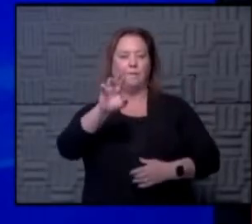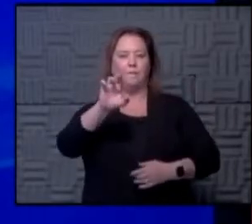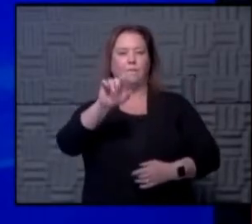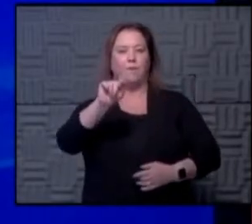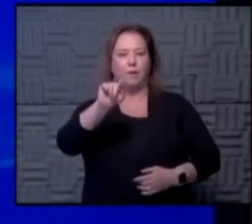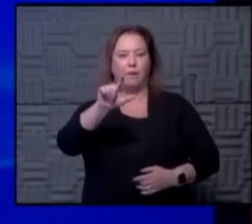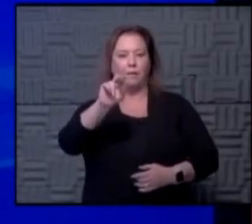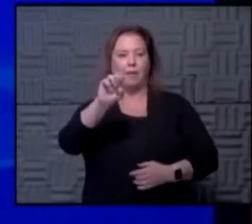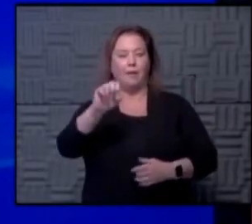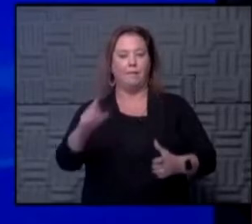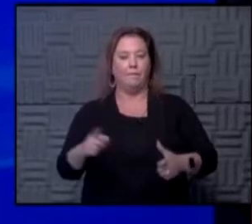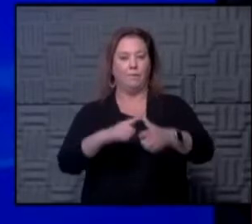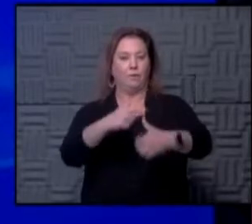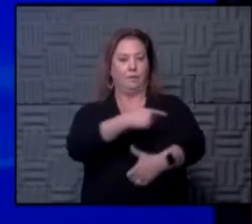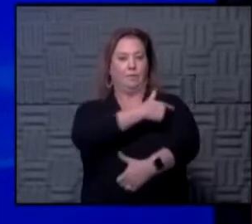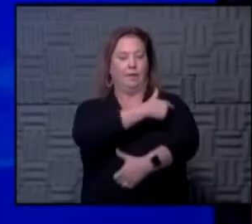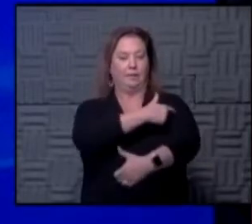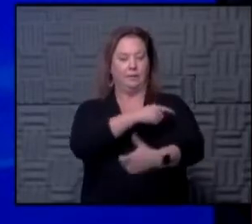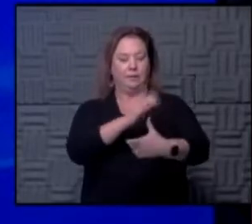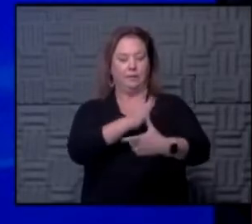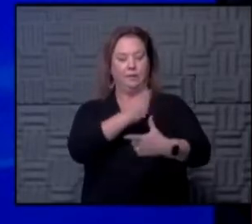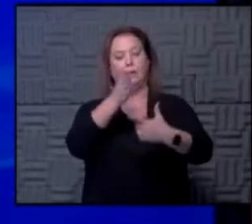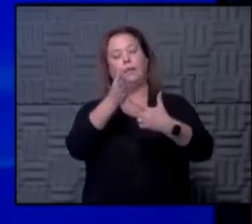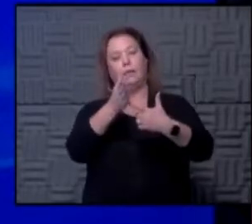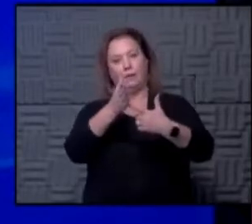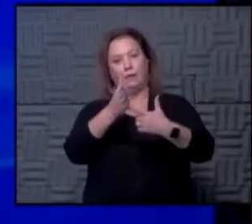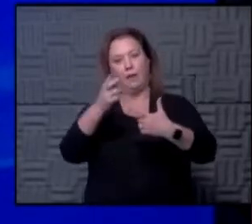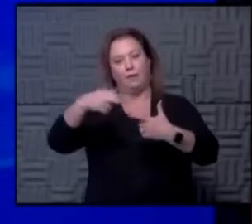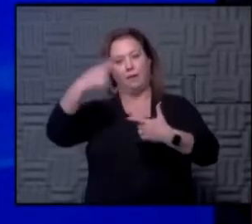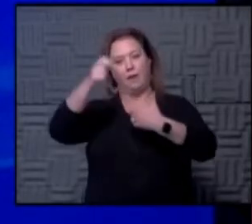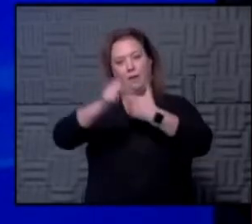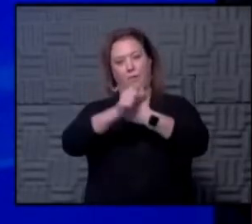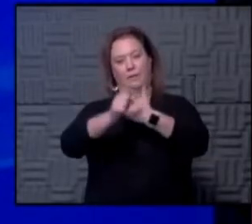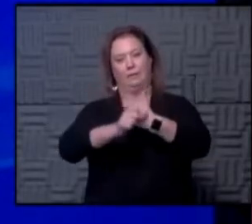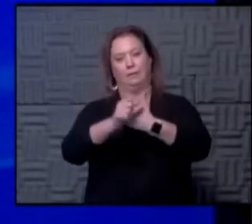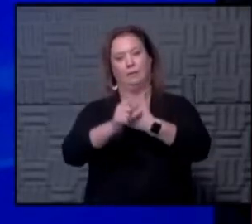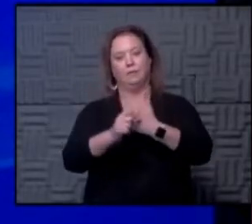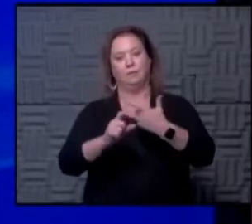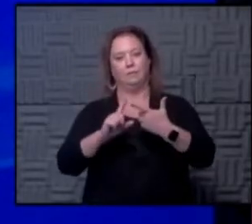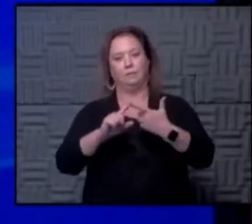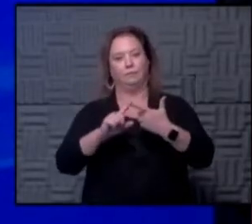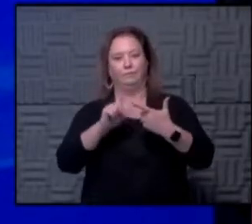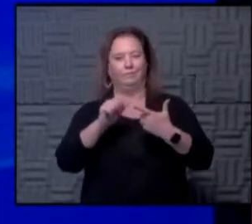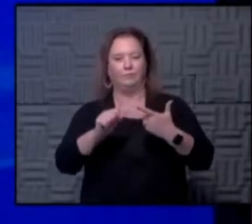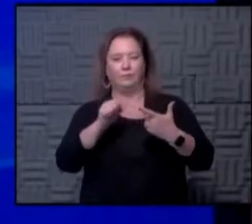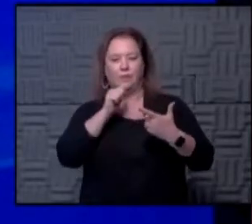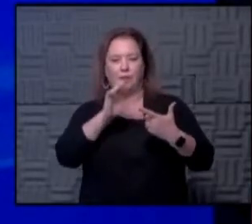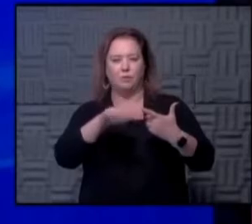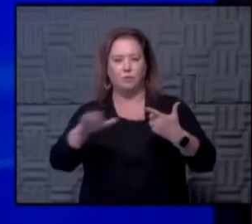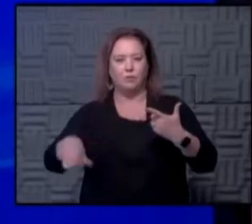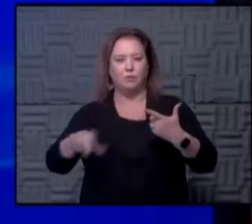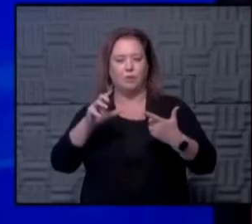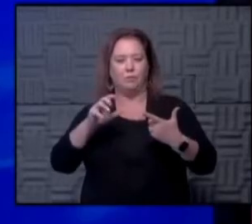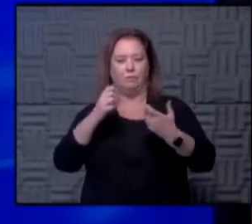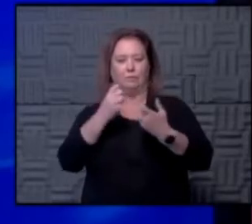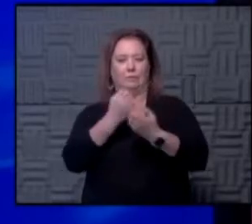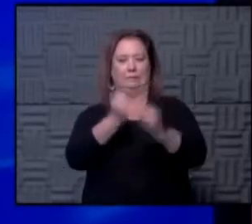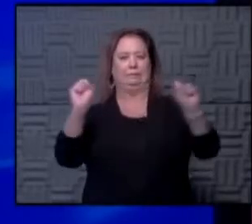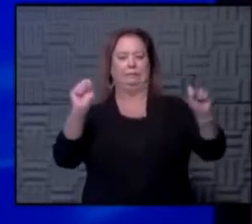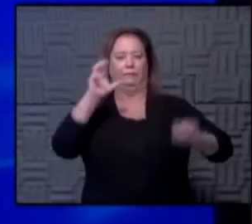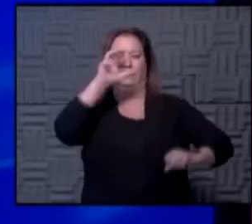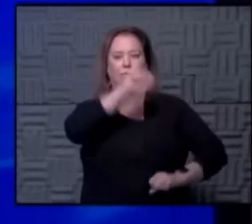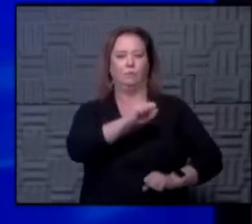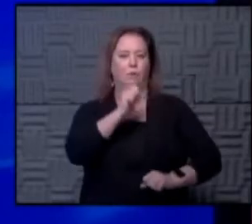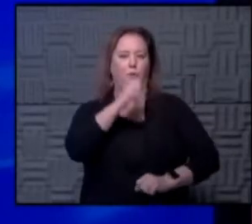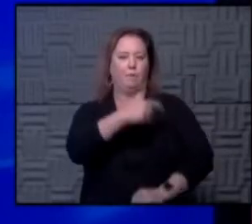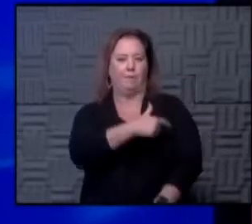be among the first vaccinated, and then it will move to those at high risk, which in most cases will not be children. So I think it's safe to assume that we won't